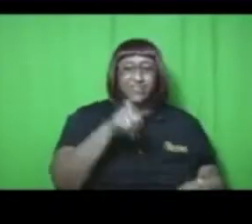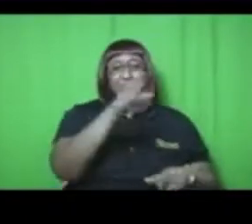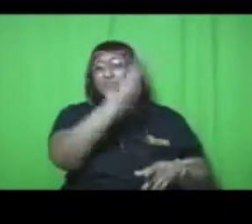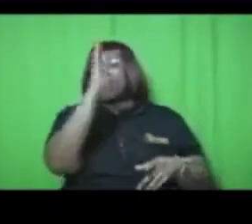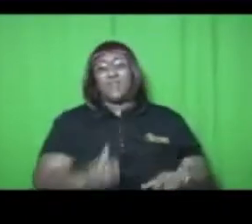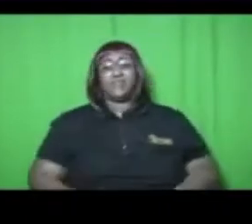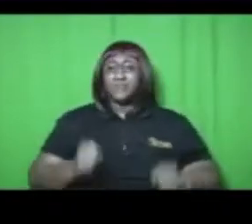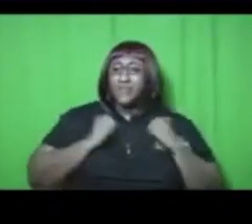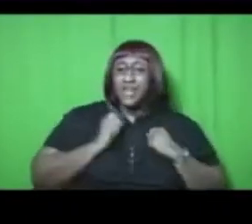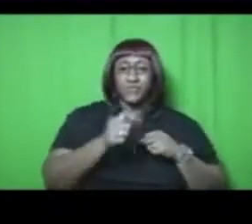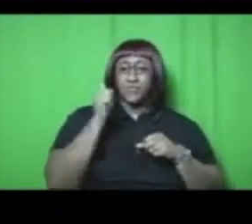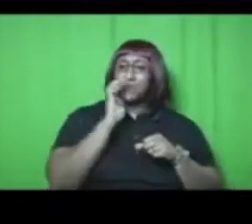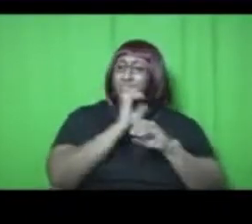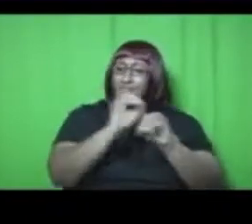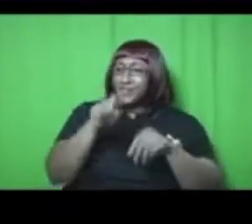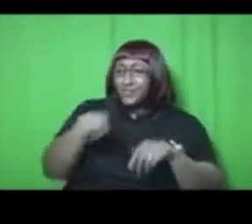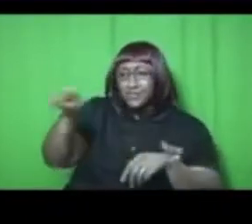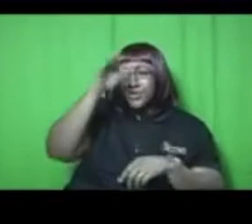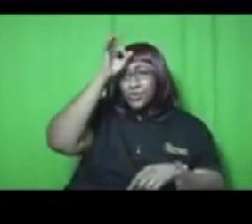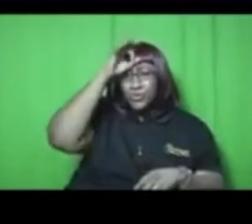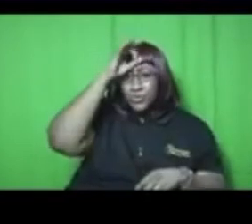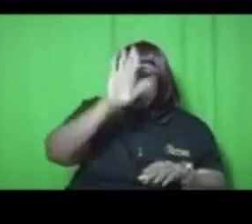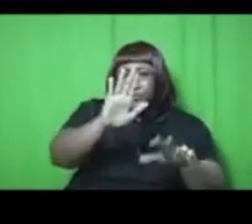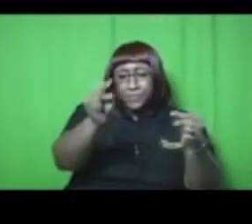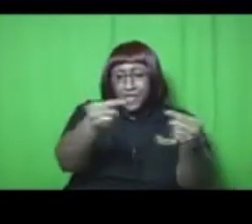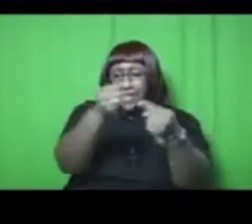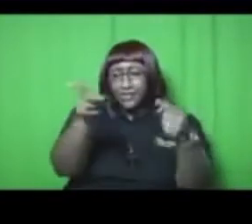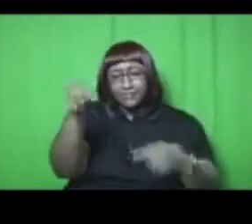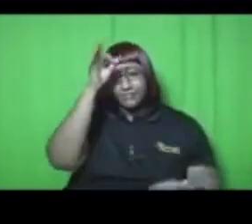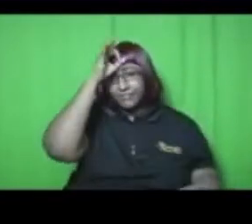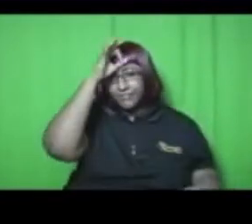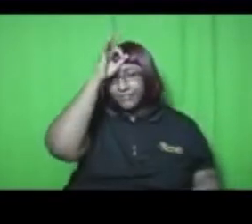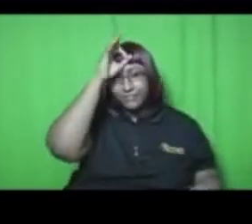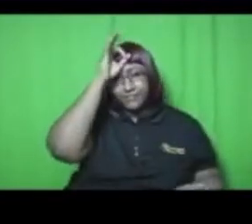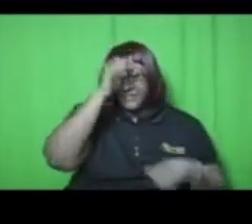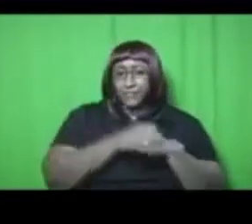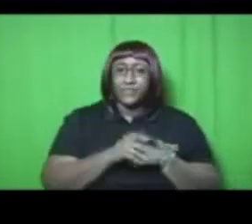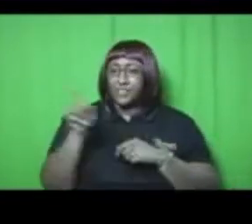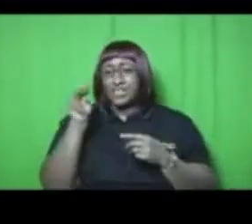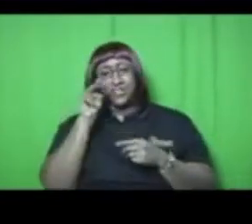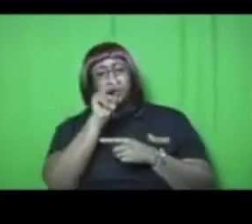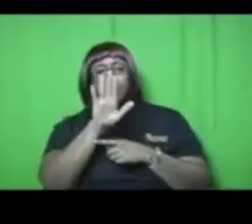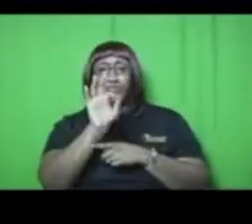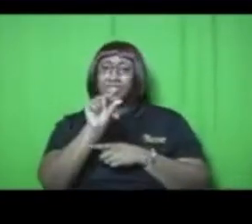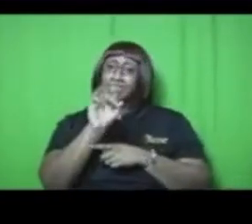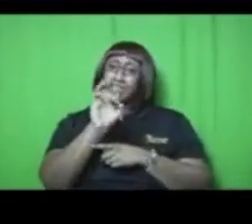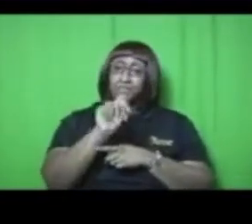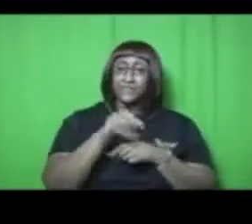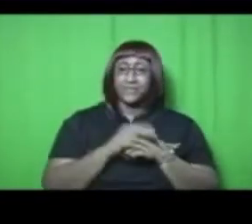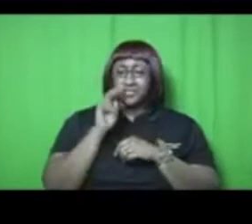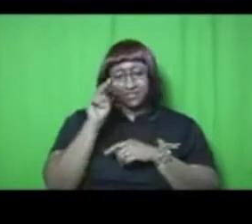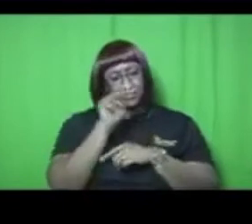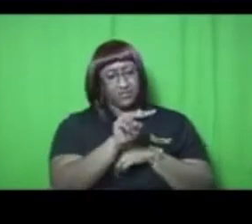never come back, you won't be anything. They don't know the adversity. And they just look at your gift, and that's what they did at Moses. They